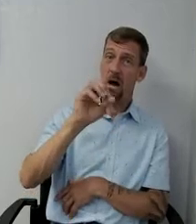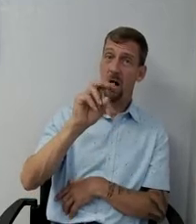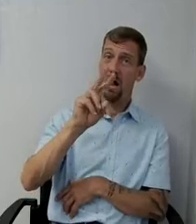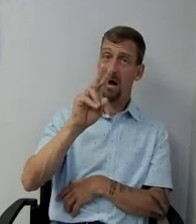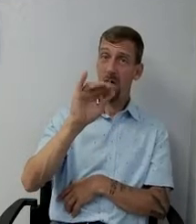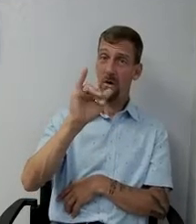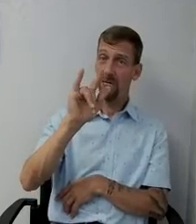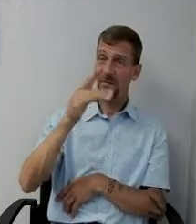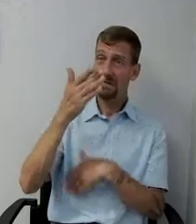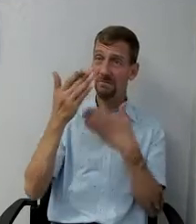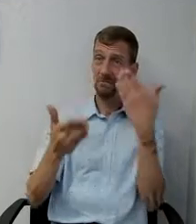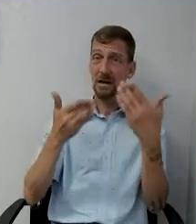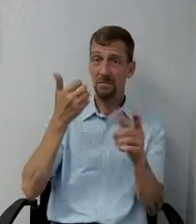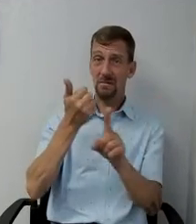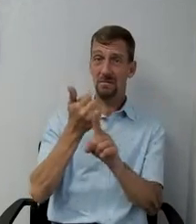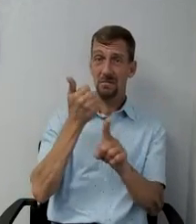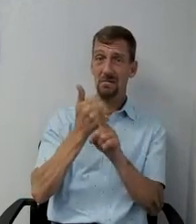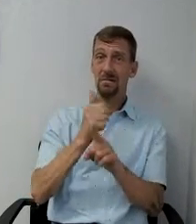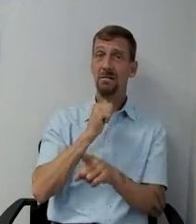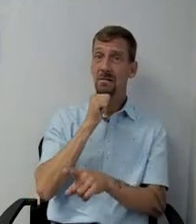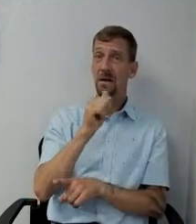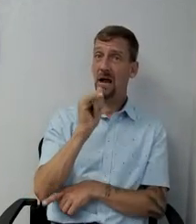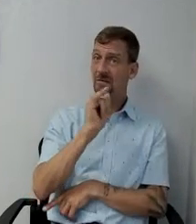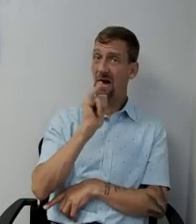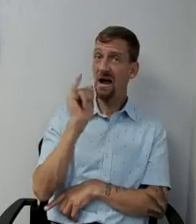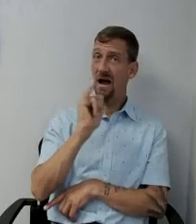test? Maybe they weren't infected.